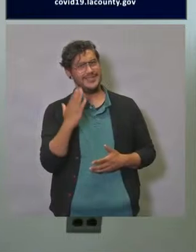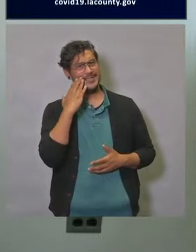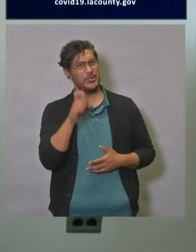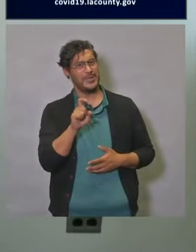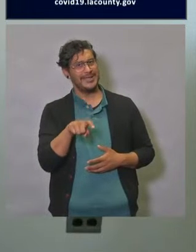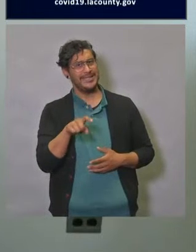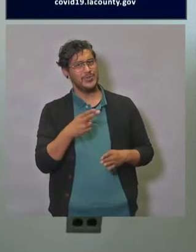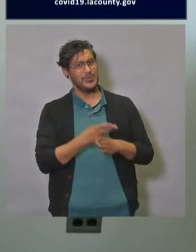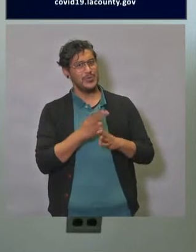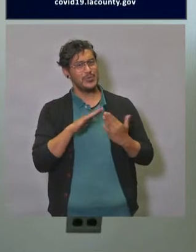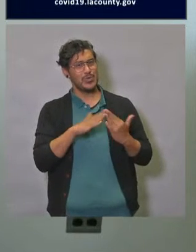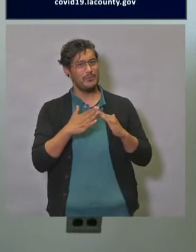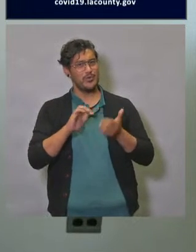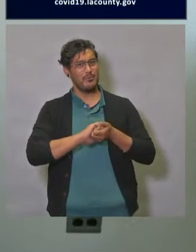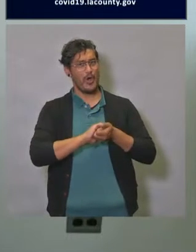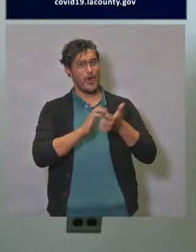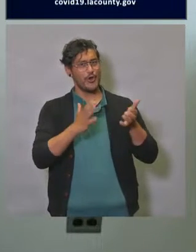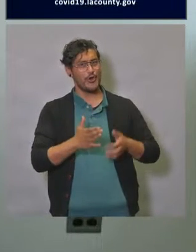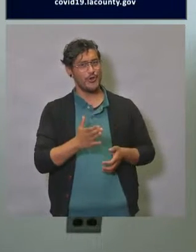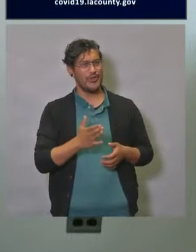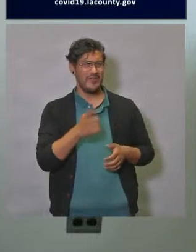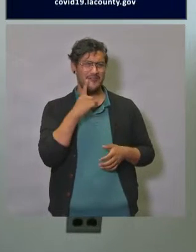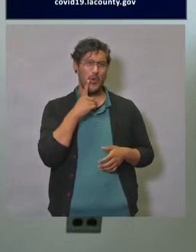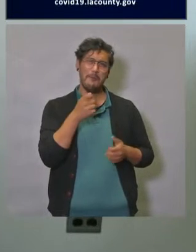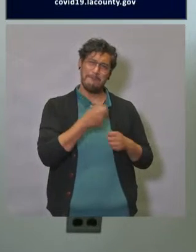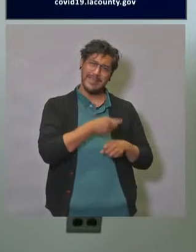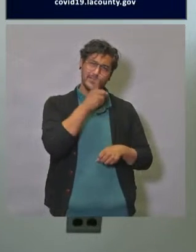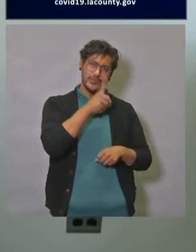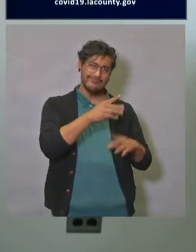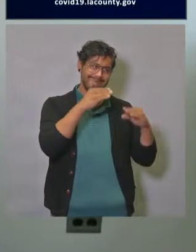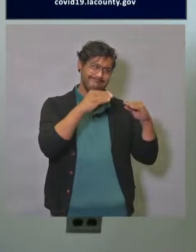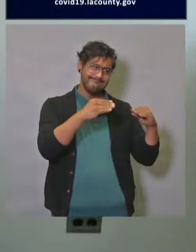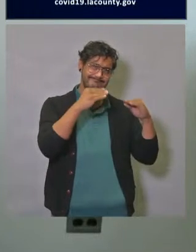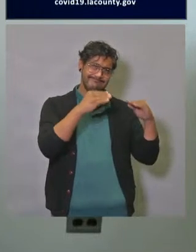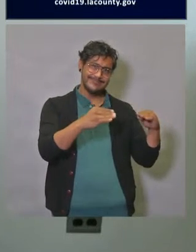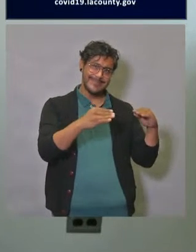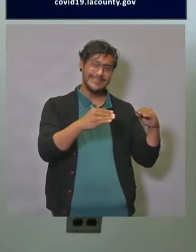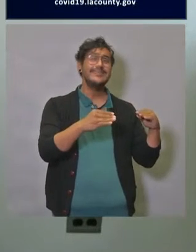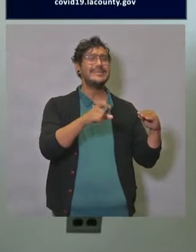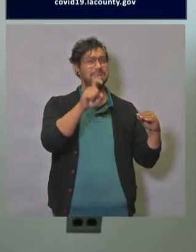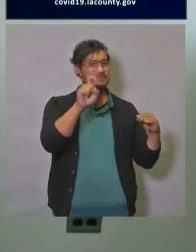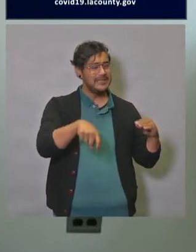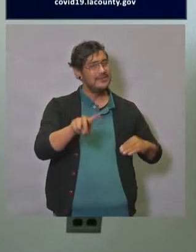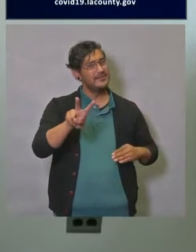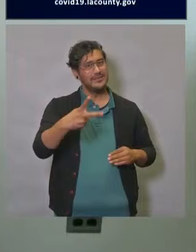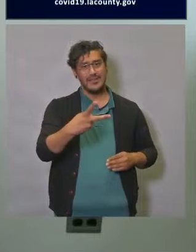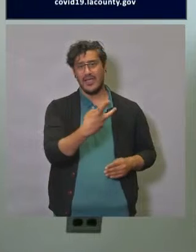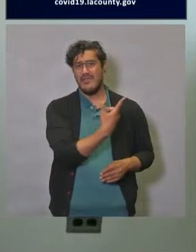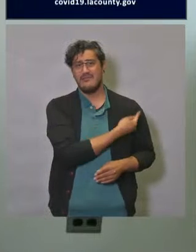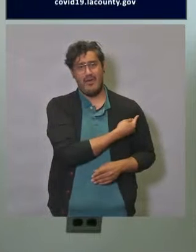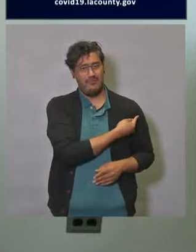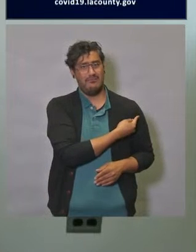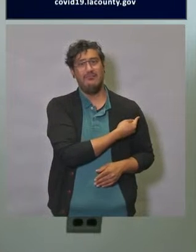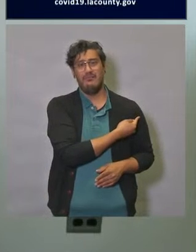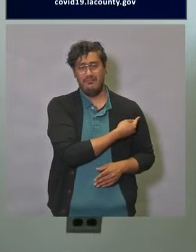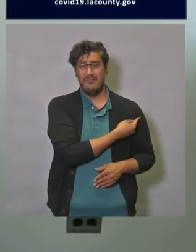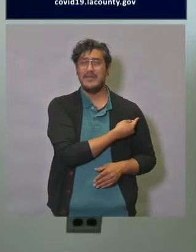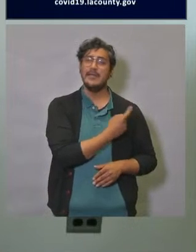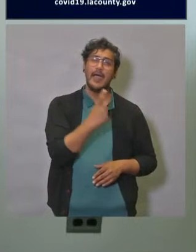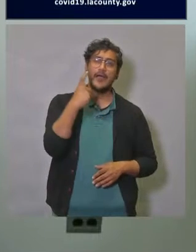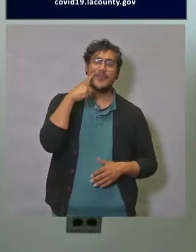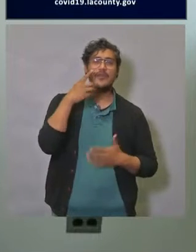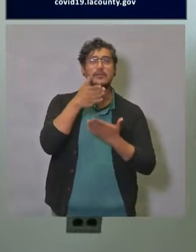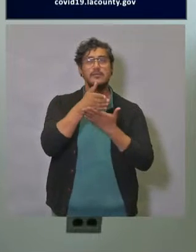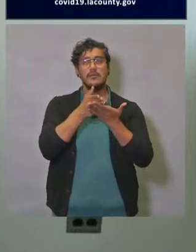community partners to make sure people understand why you should be coming in to get that second dose. I think there's been some confusion